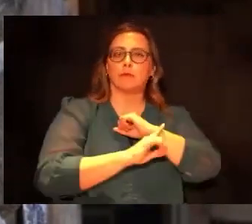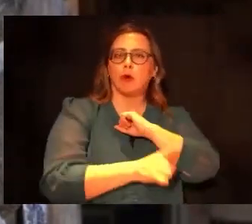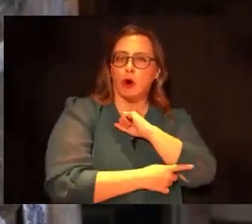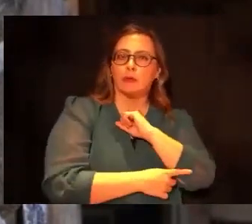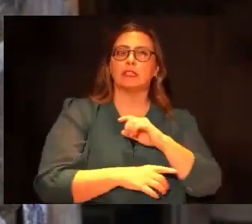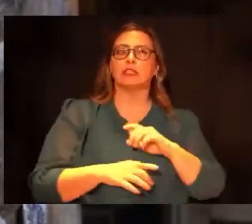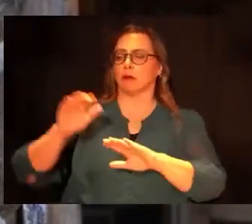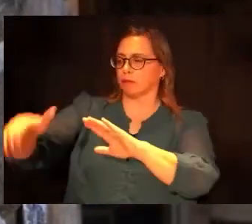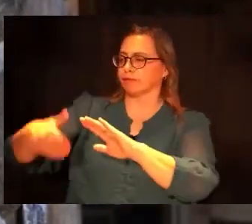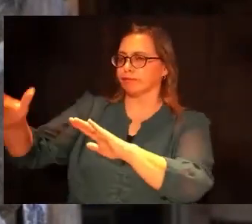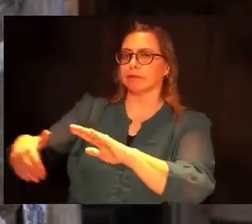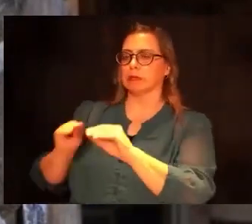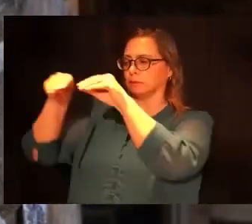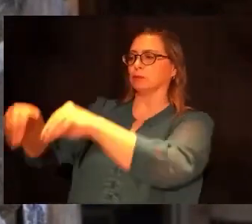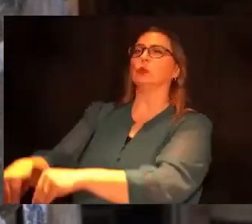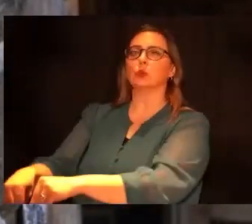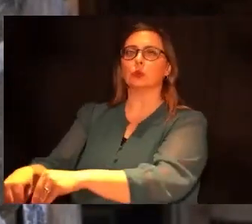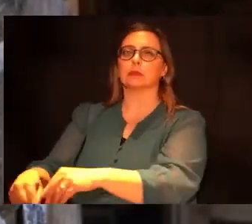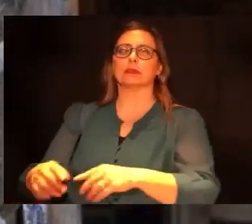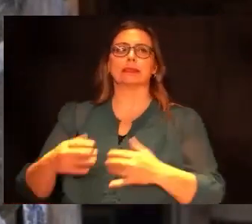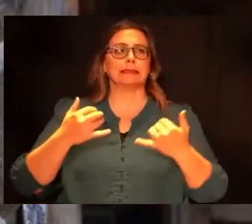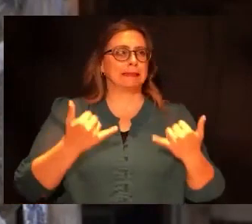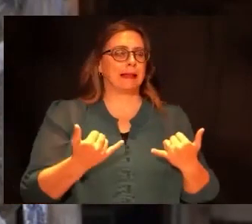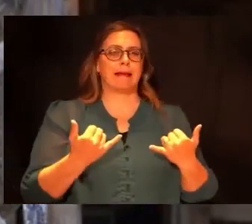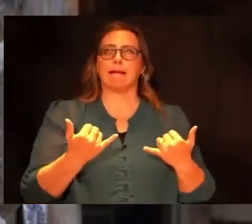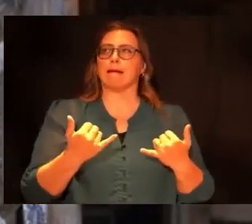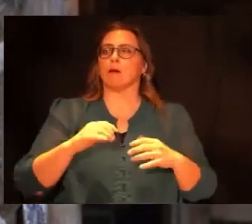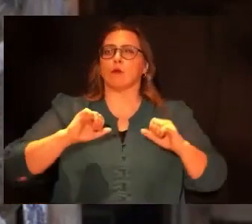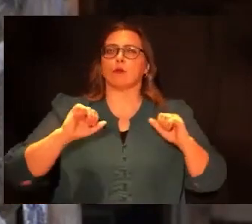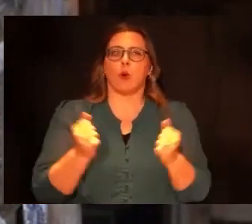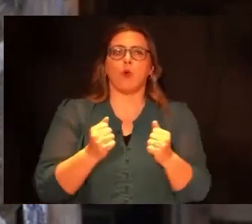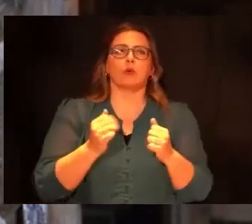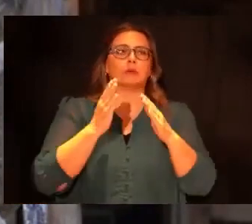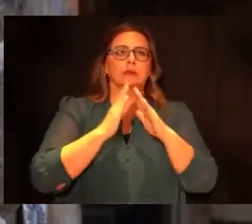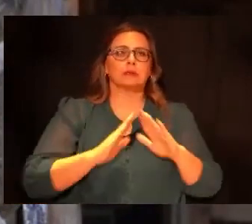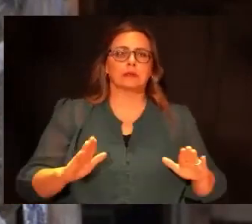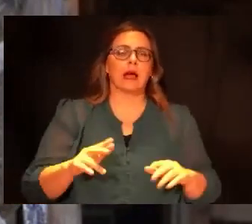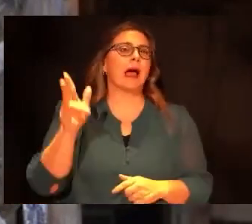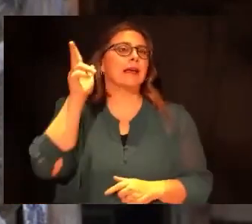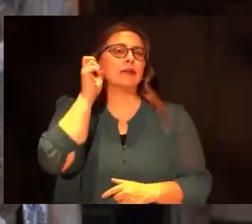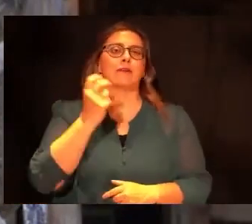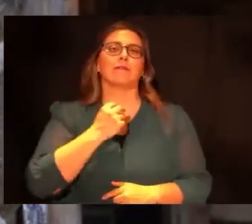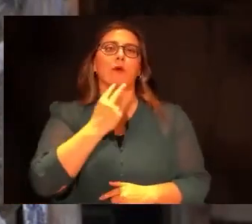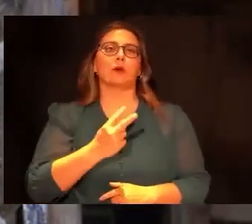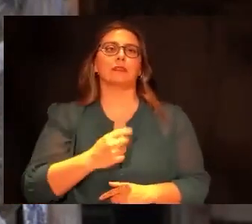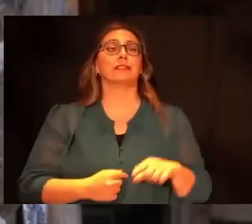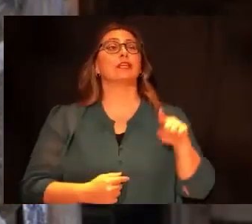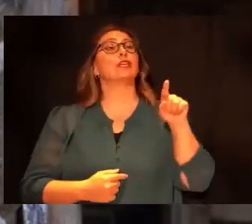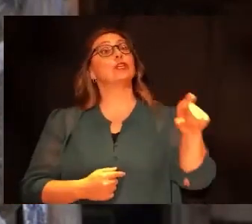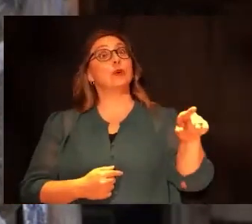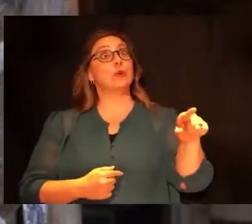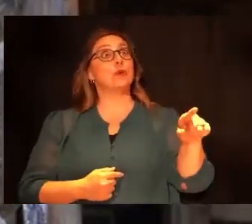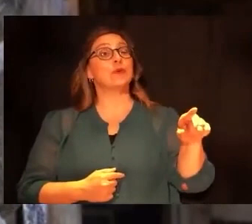On this cold, wet, still day, I hear your voice. You, barefoot, basking in